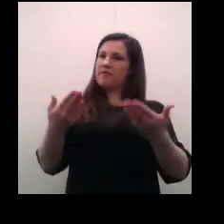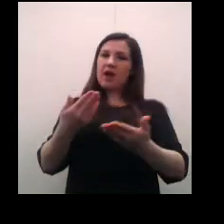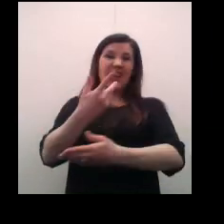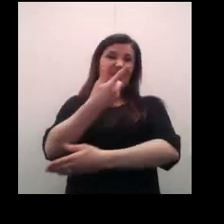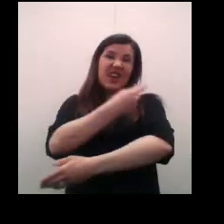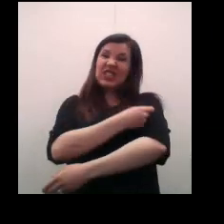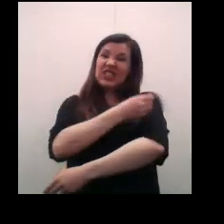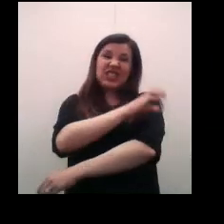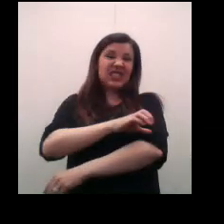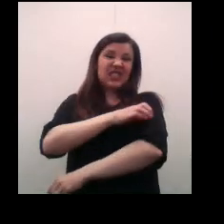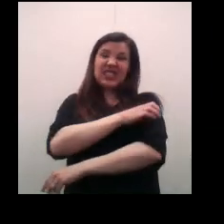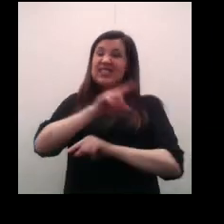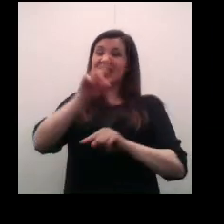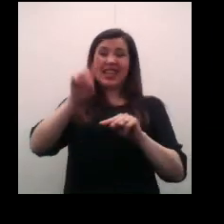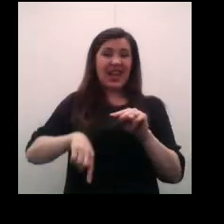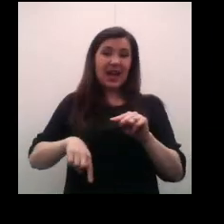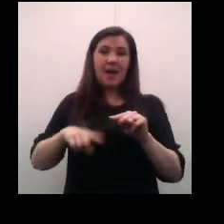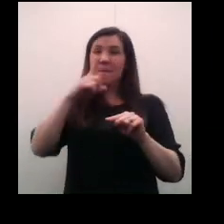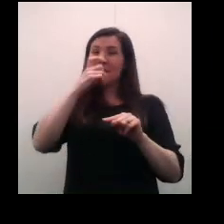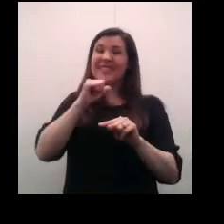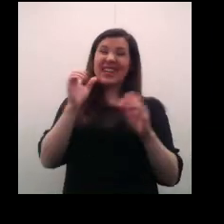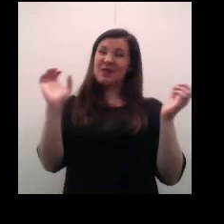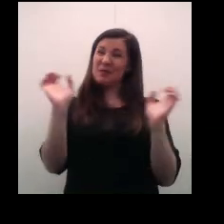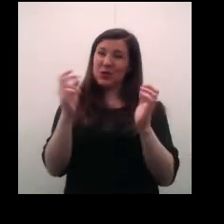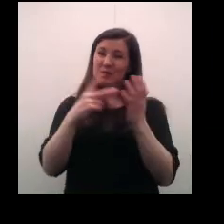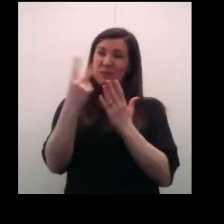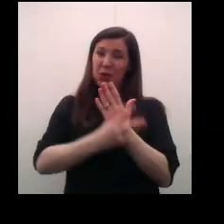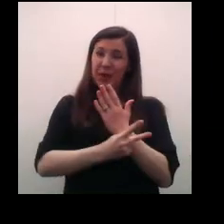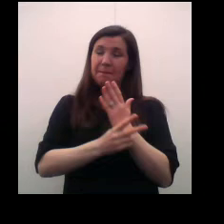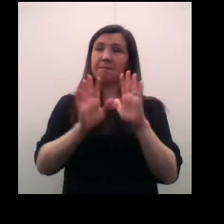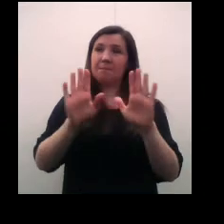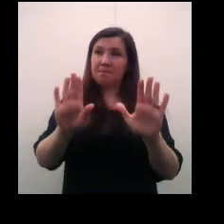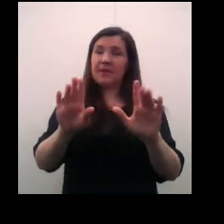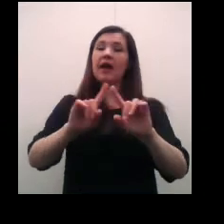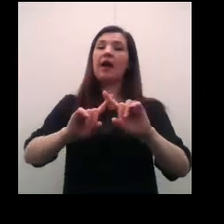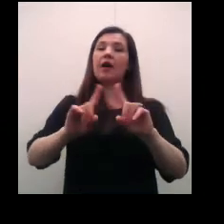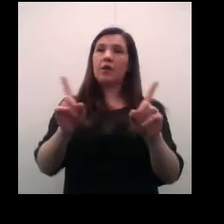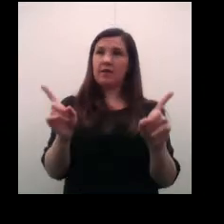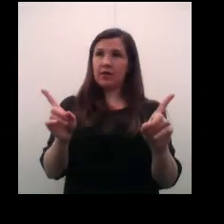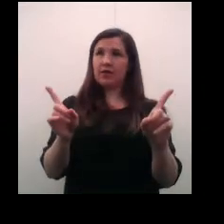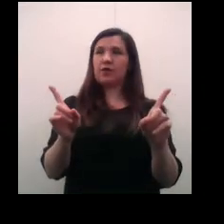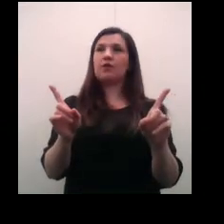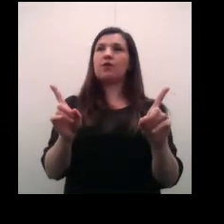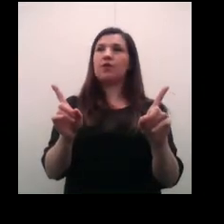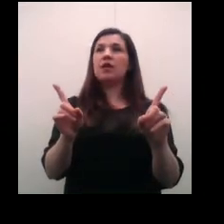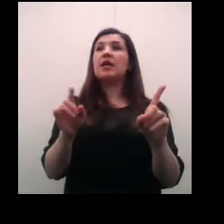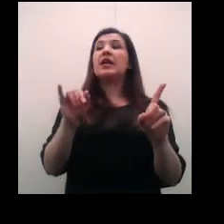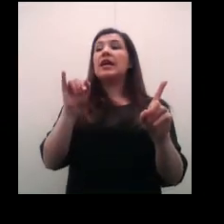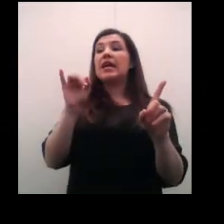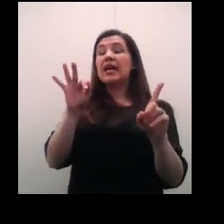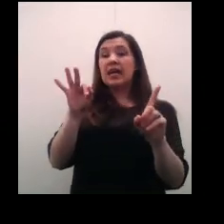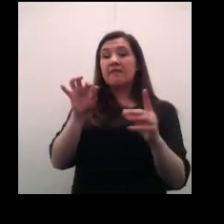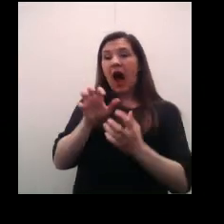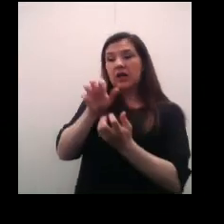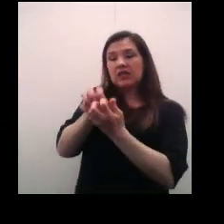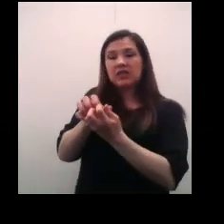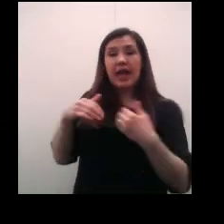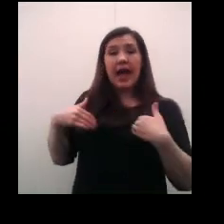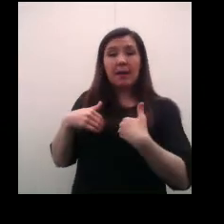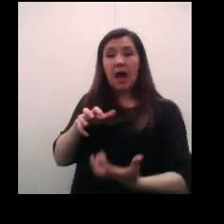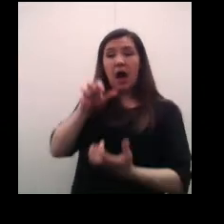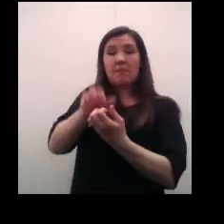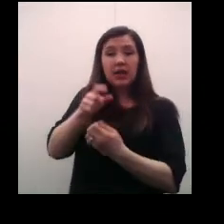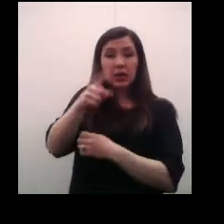vaccine clinics because they are not emergency programs. However, if somebody is bitten by an